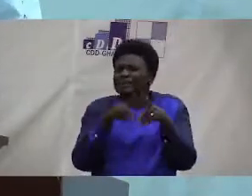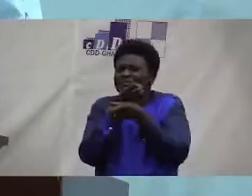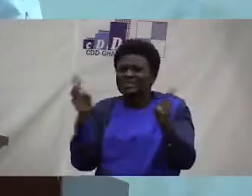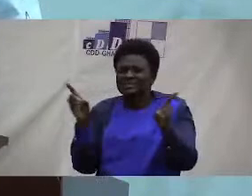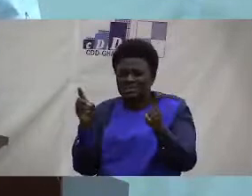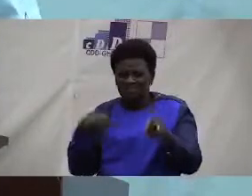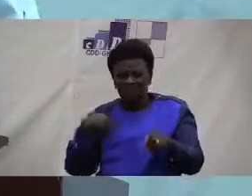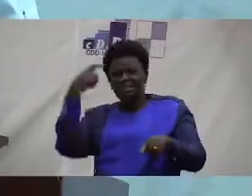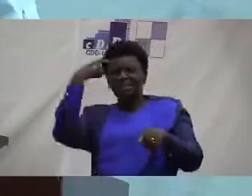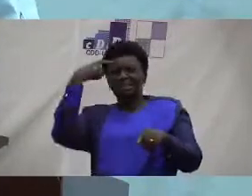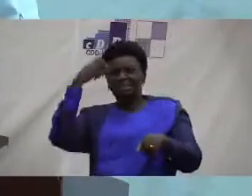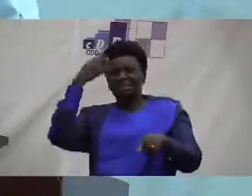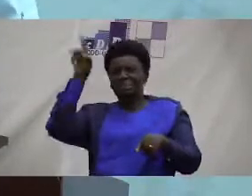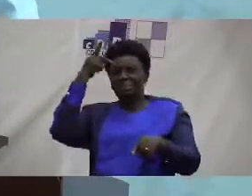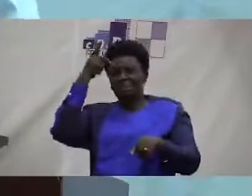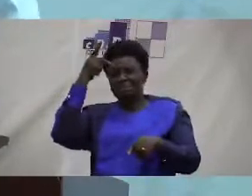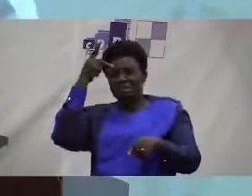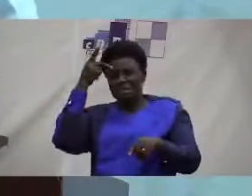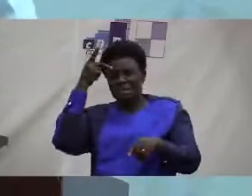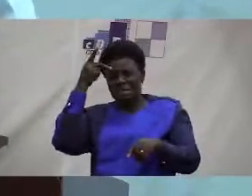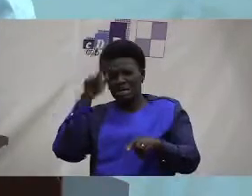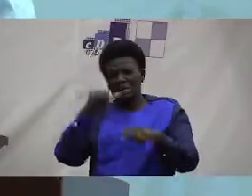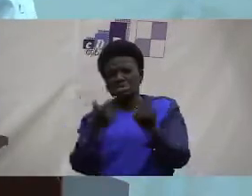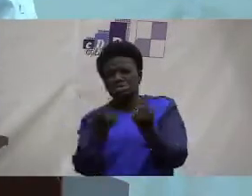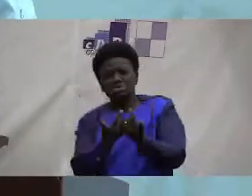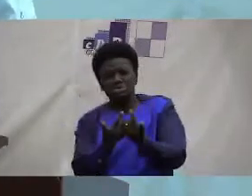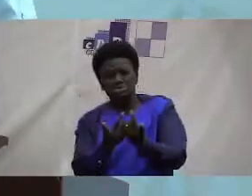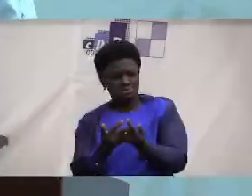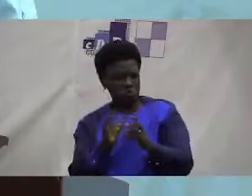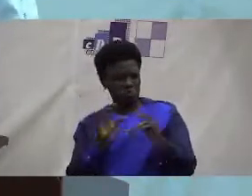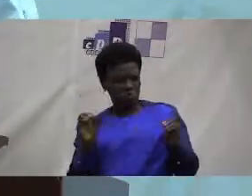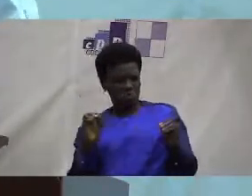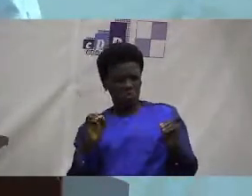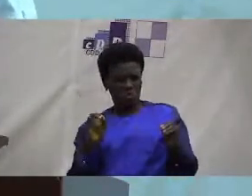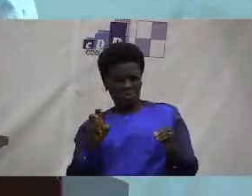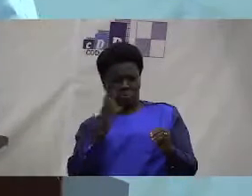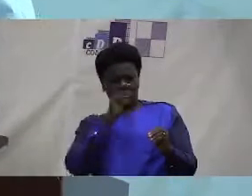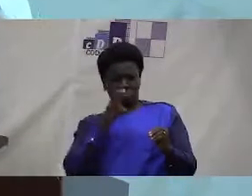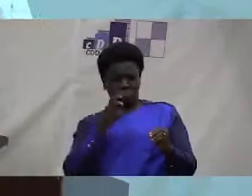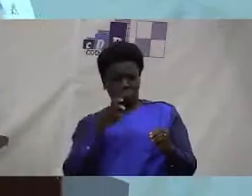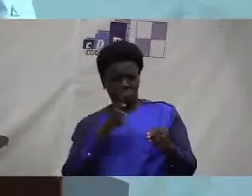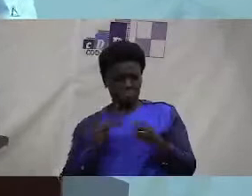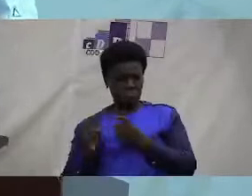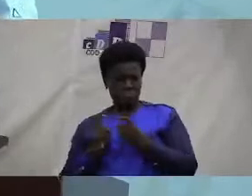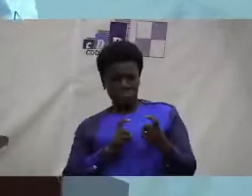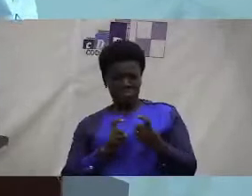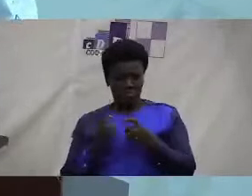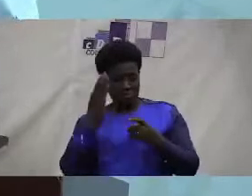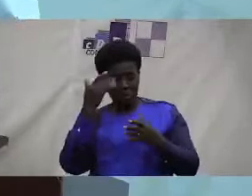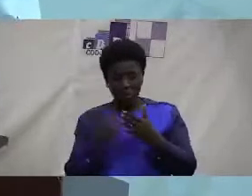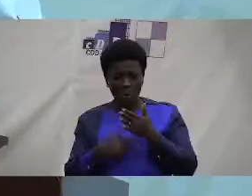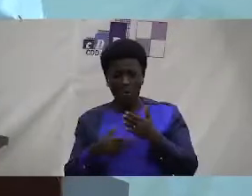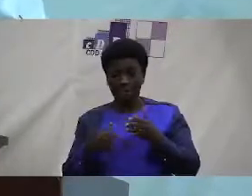within political parties there are no rigorous debates for the parties moving